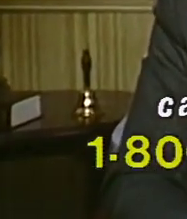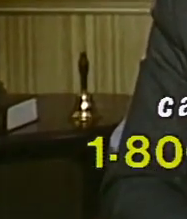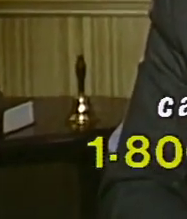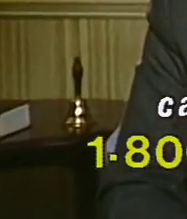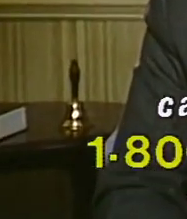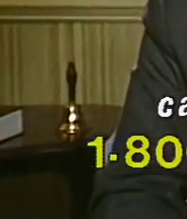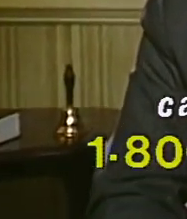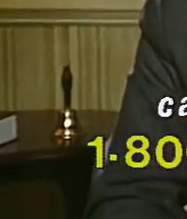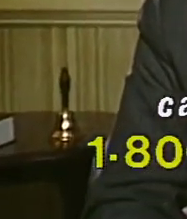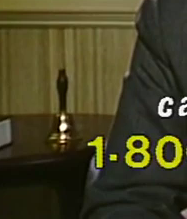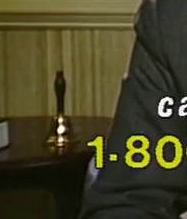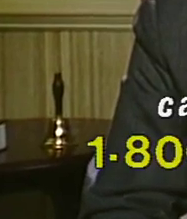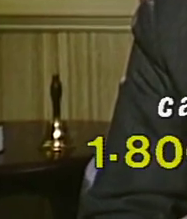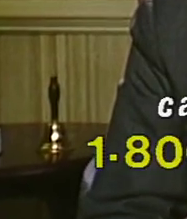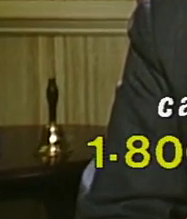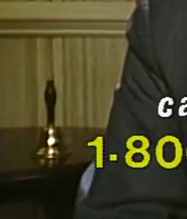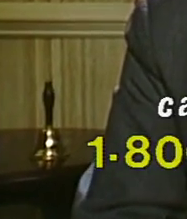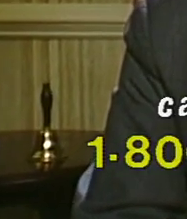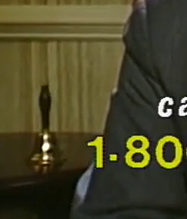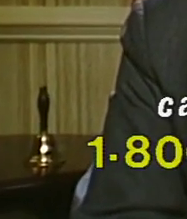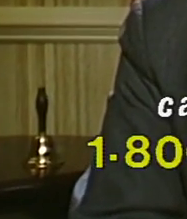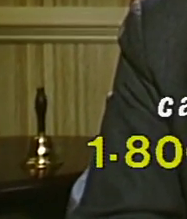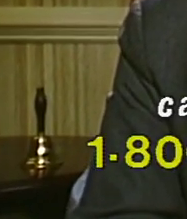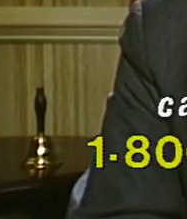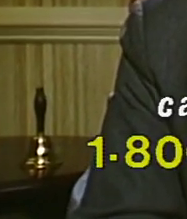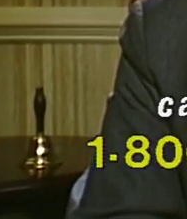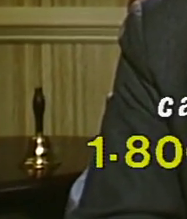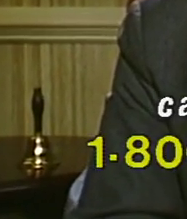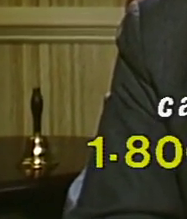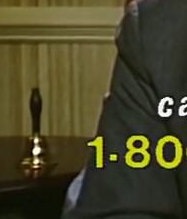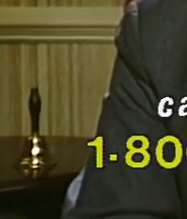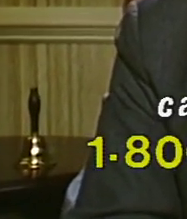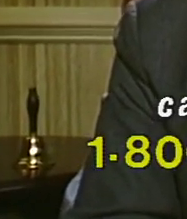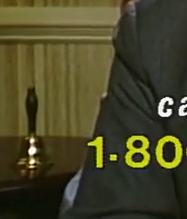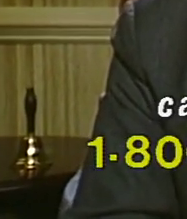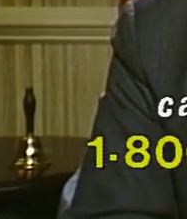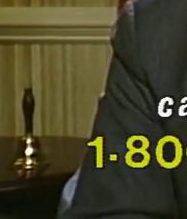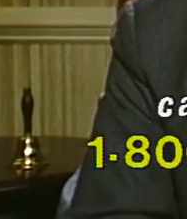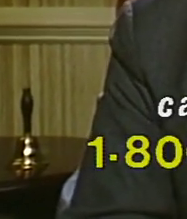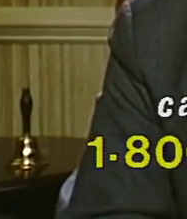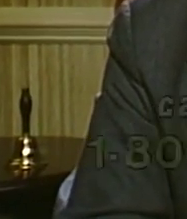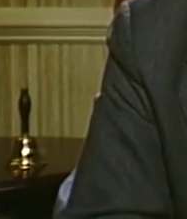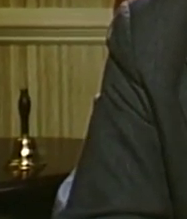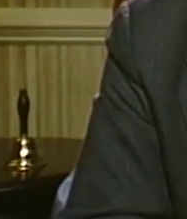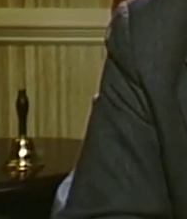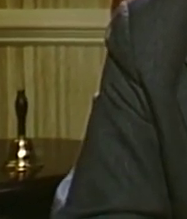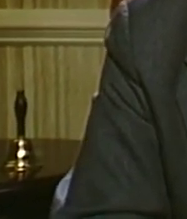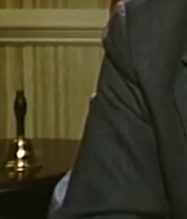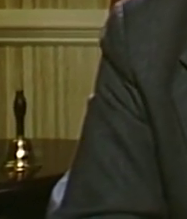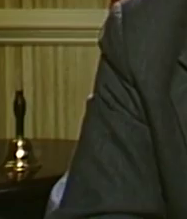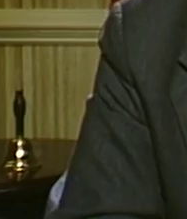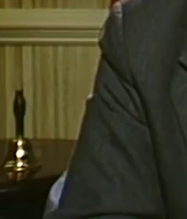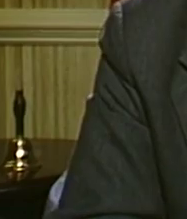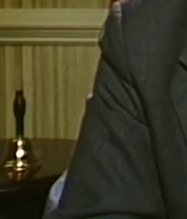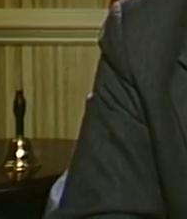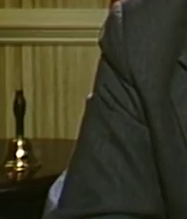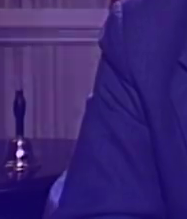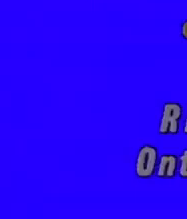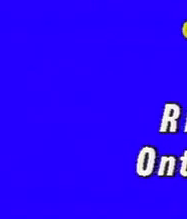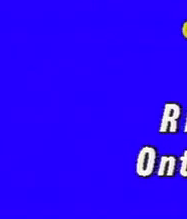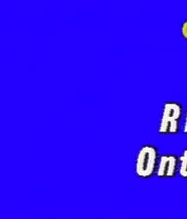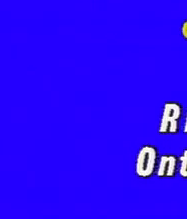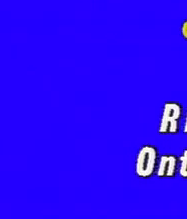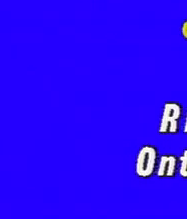1-800-446-5000. That number will not work if you live in Hawaii, Alaska, Canada. From those places, write me,